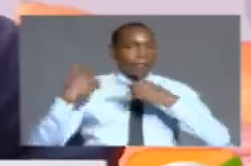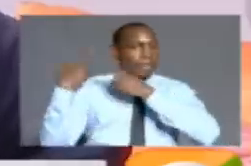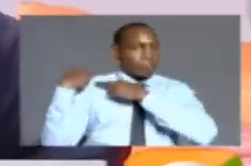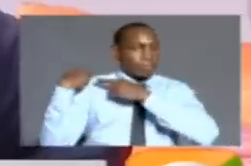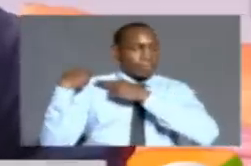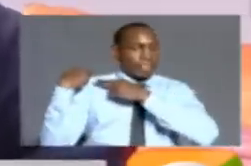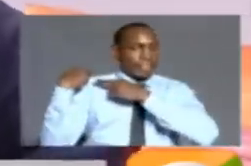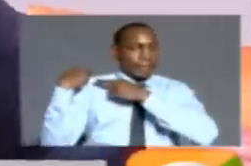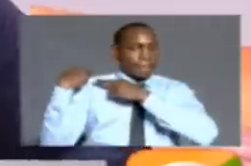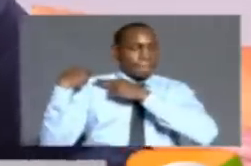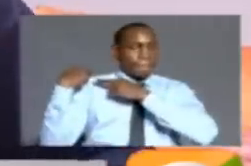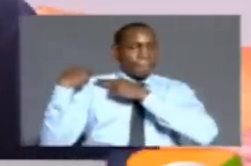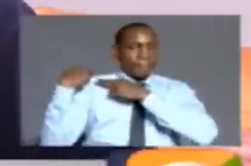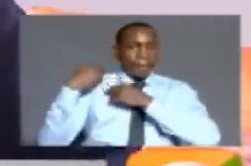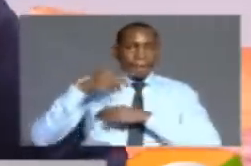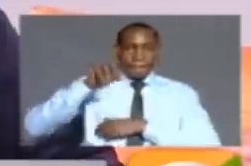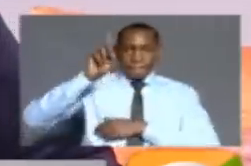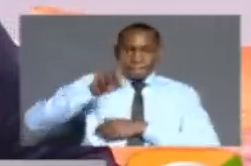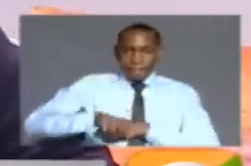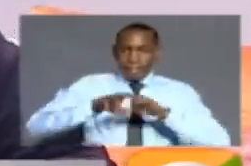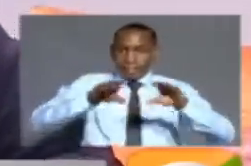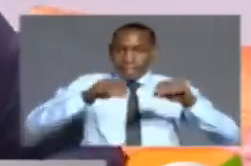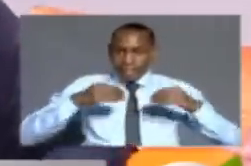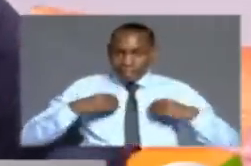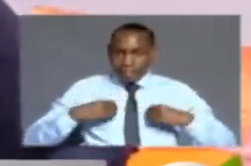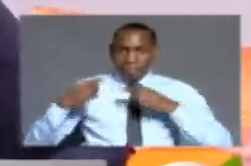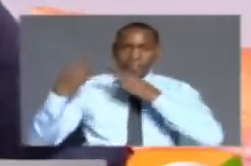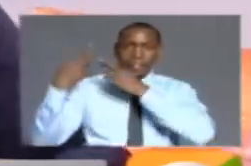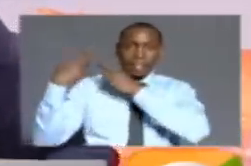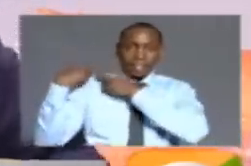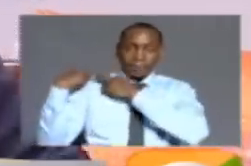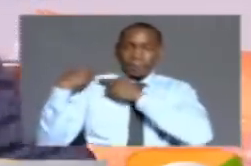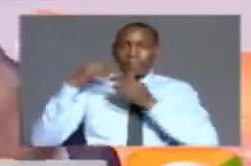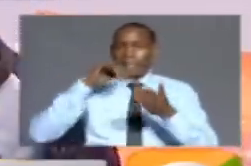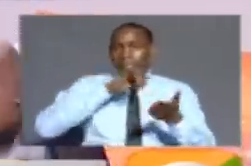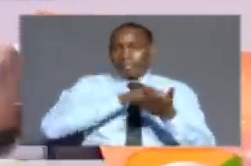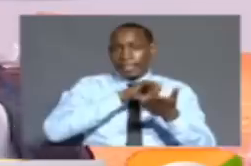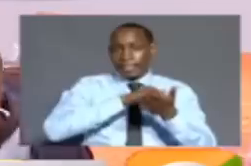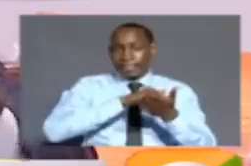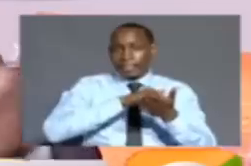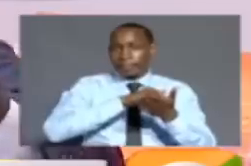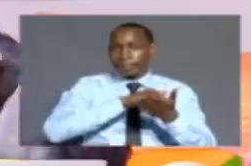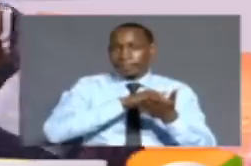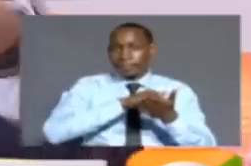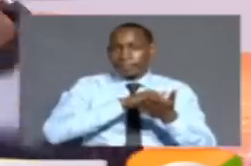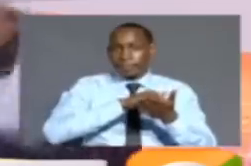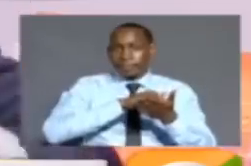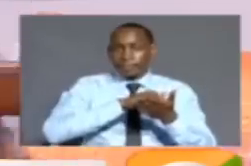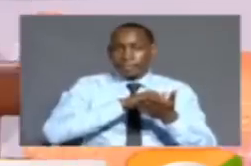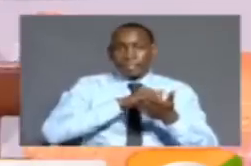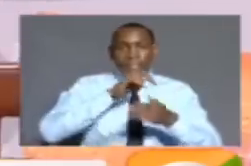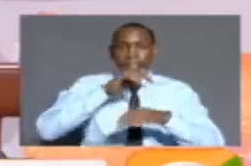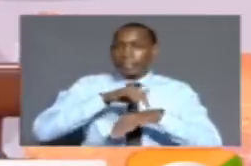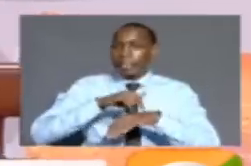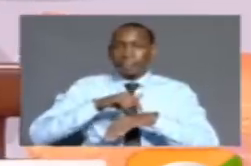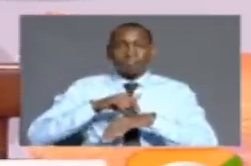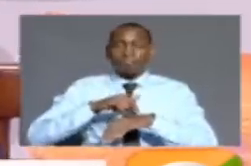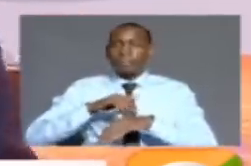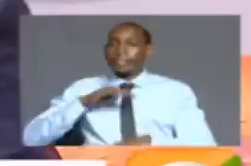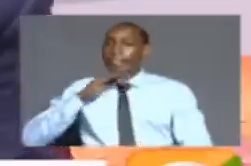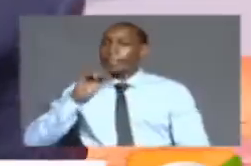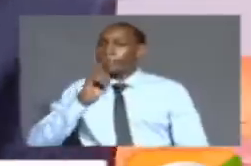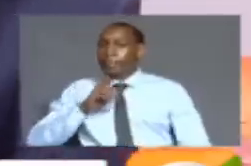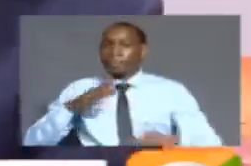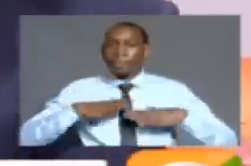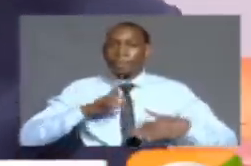responsibility, and we must take that responsibility and ensure that when we are all long gone, people will say